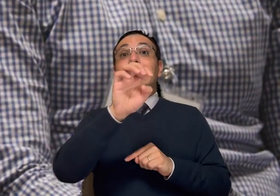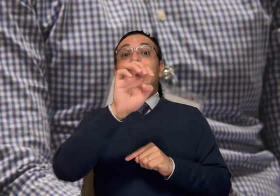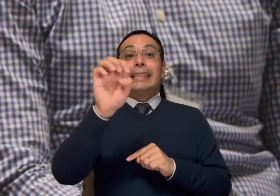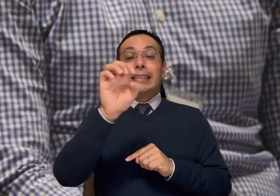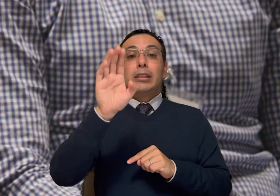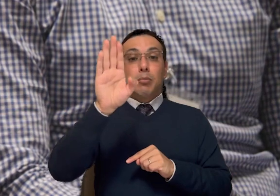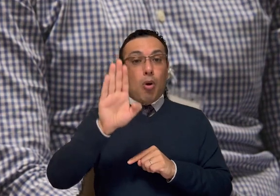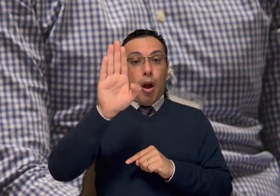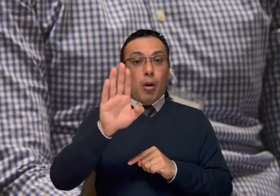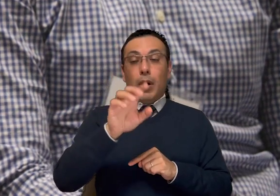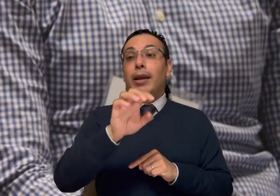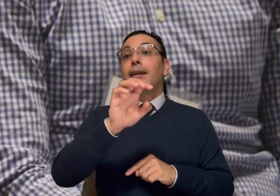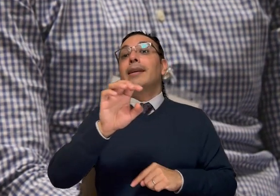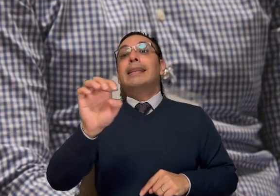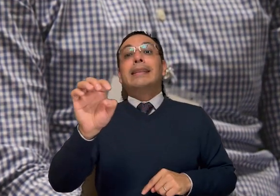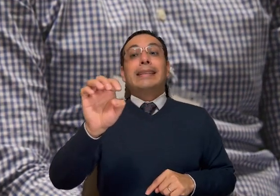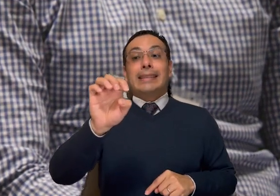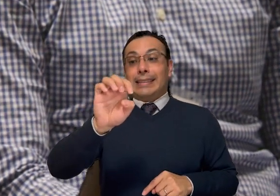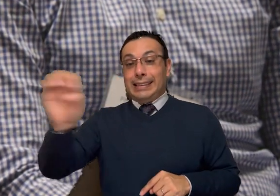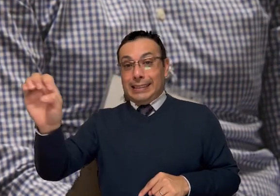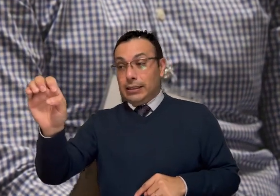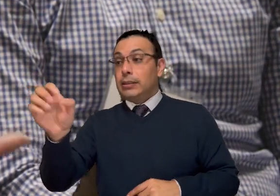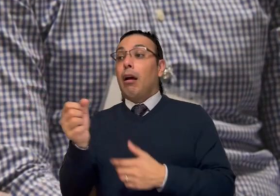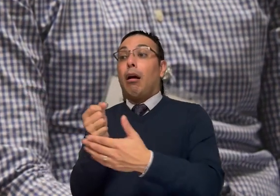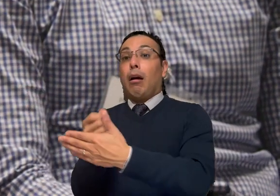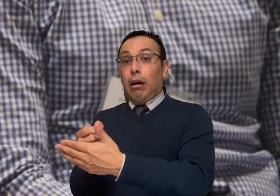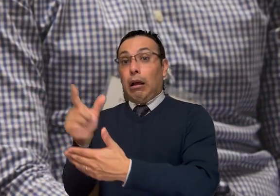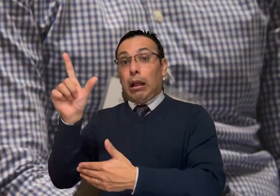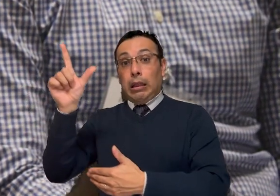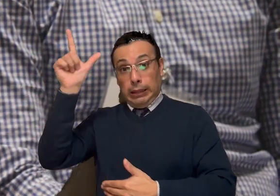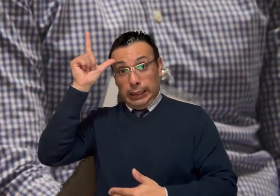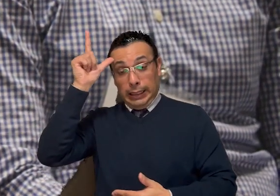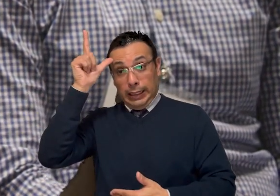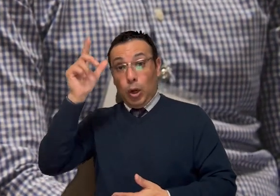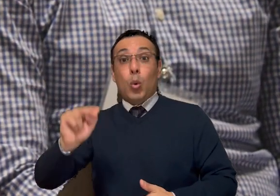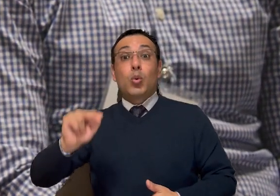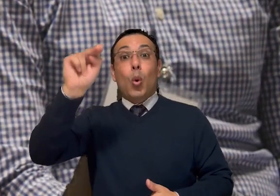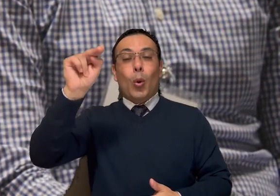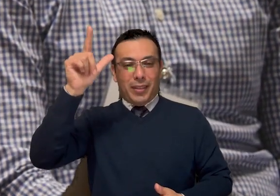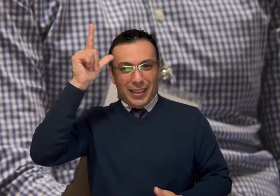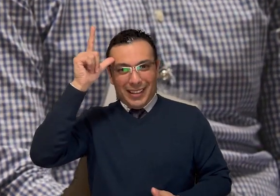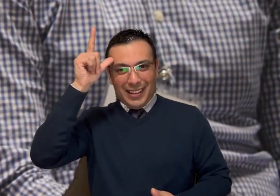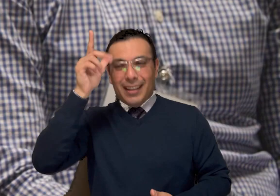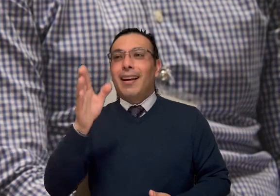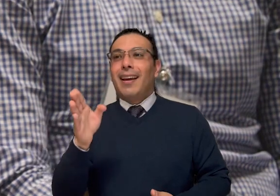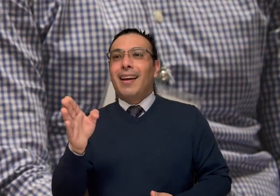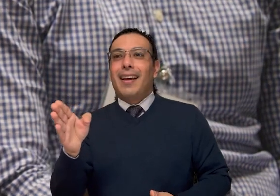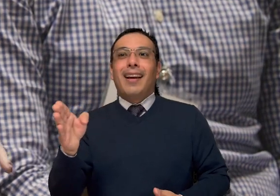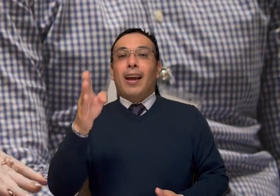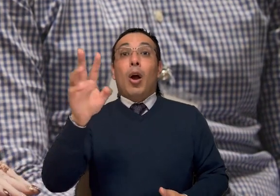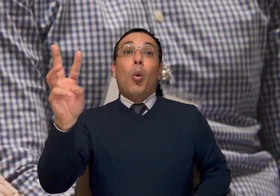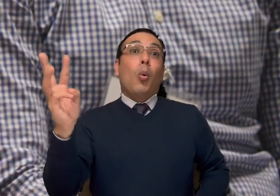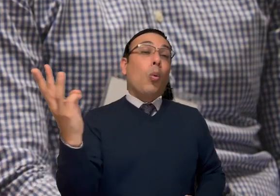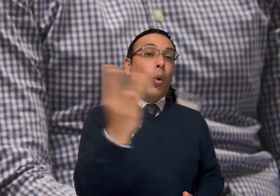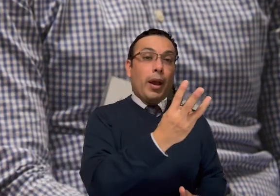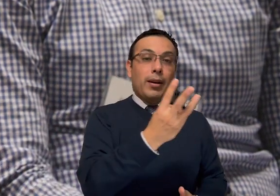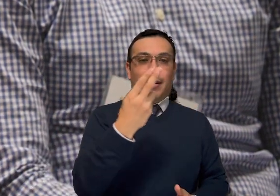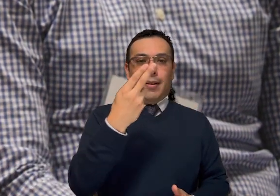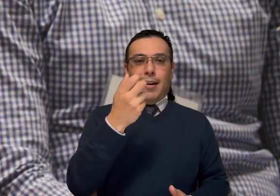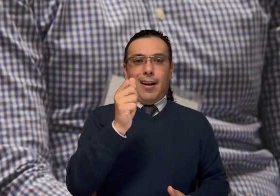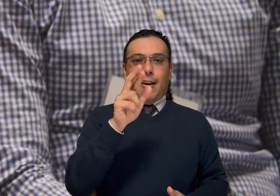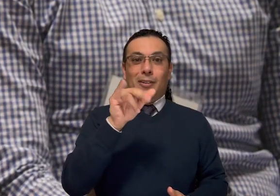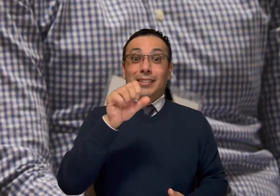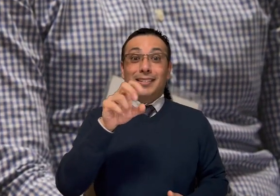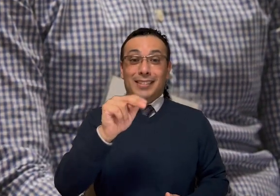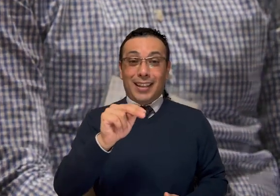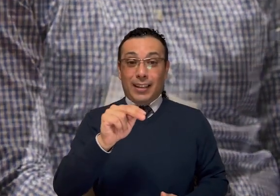go north on Lincoln, then go west on Harrison, back up where we will